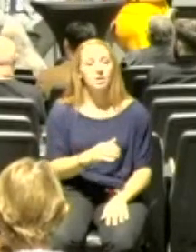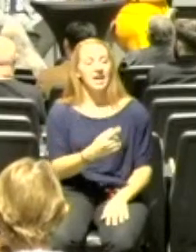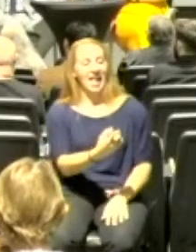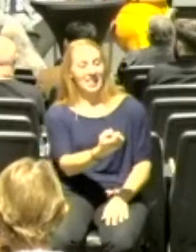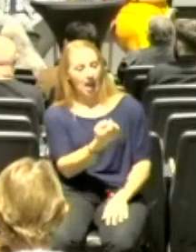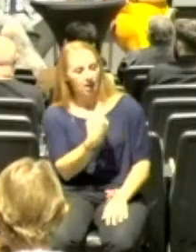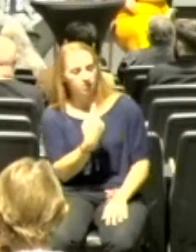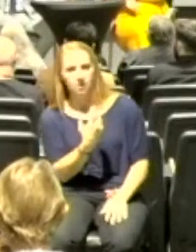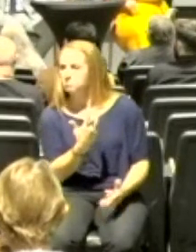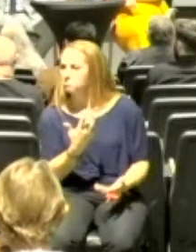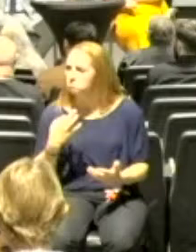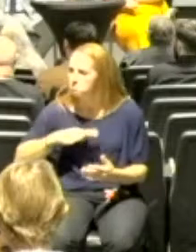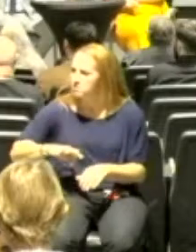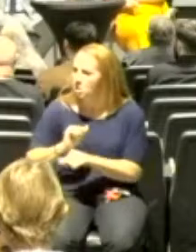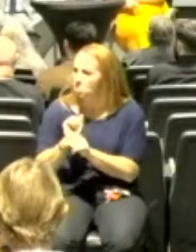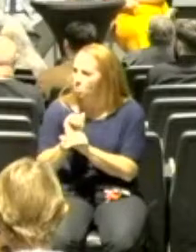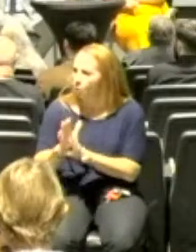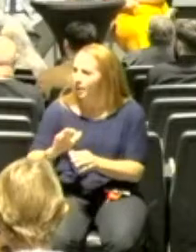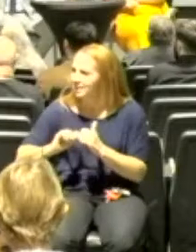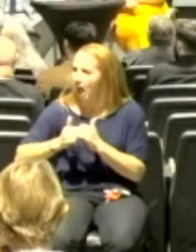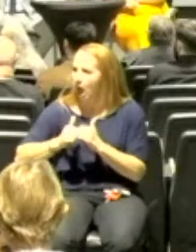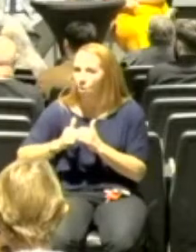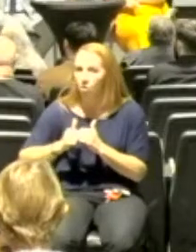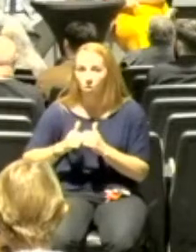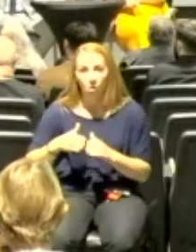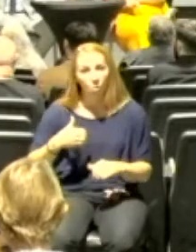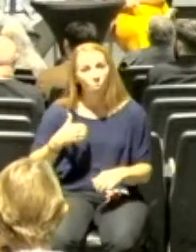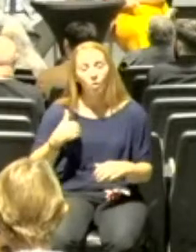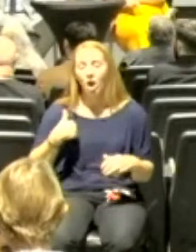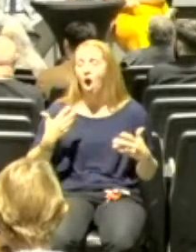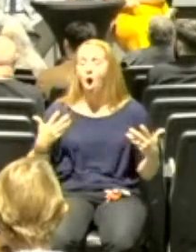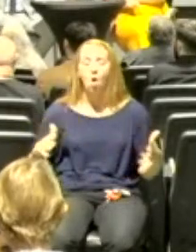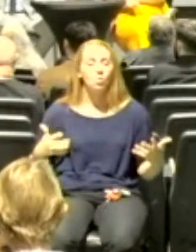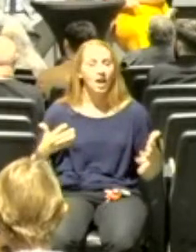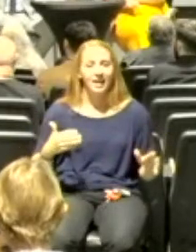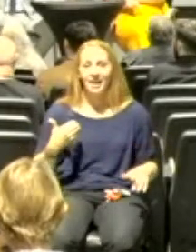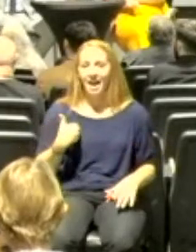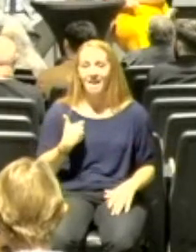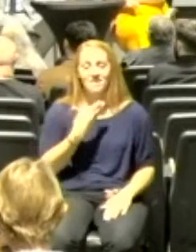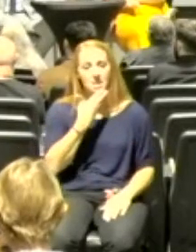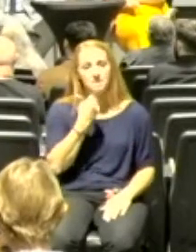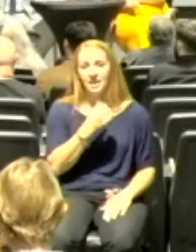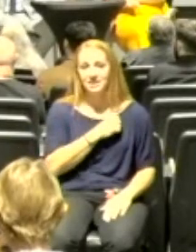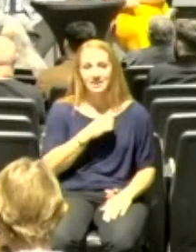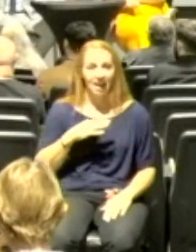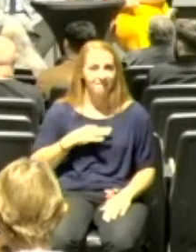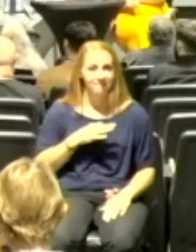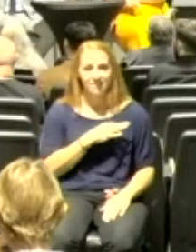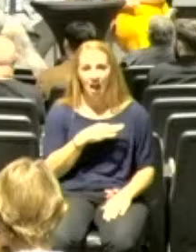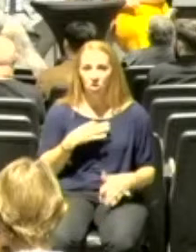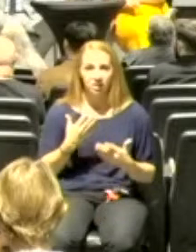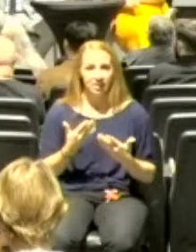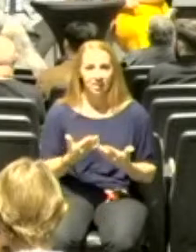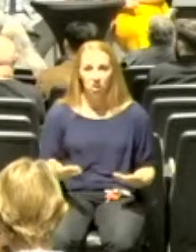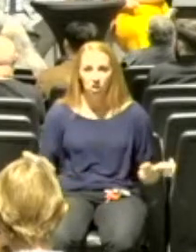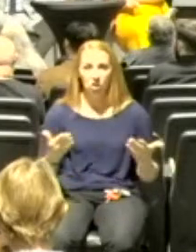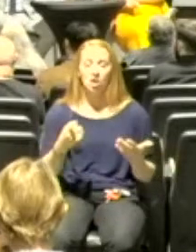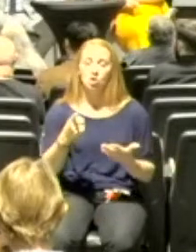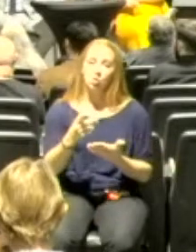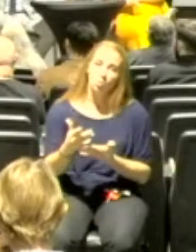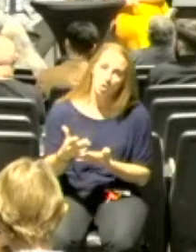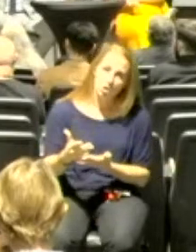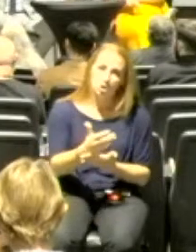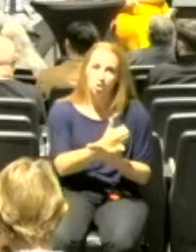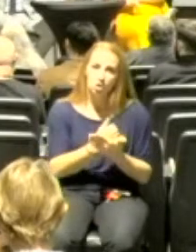benefits of this for our employees? We already have some of the best faculty and staff in the country teaching here. They deserve to have a name that rises up to